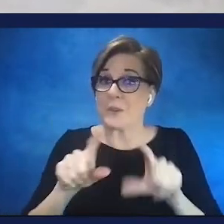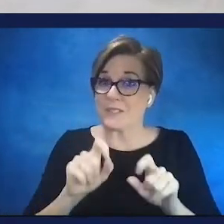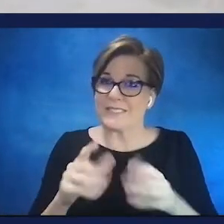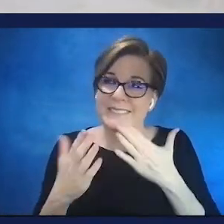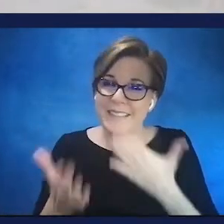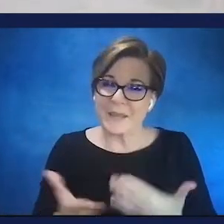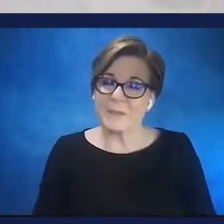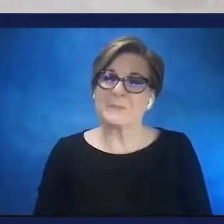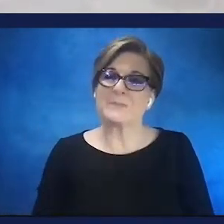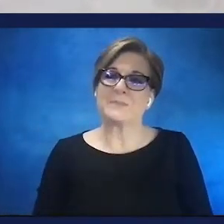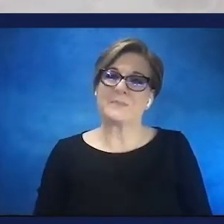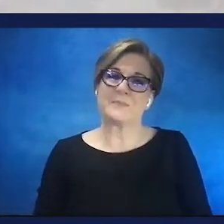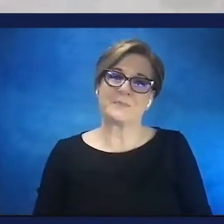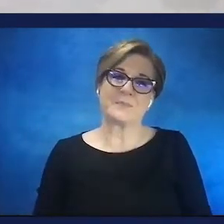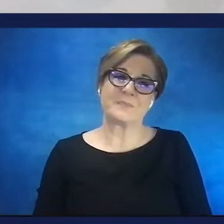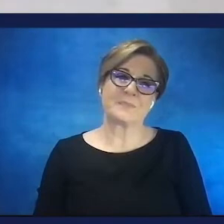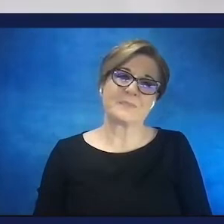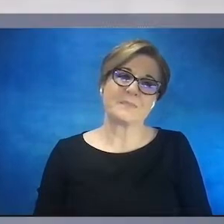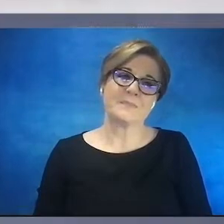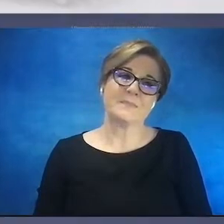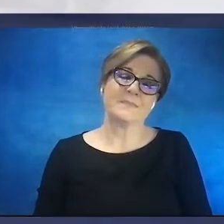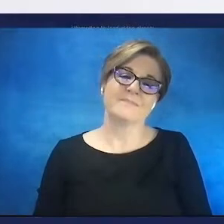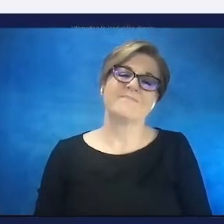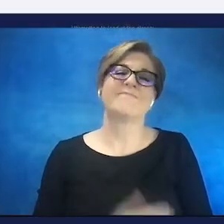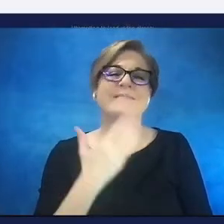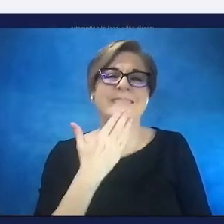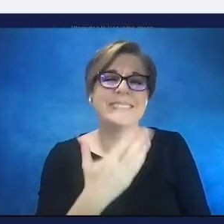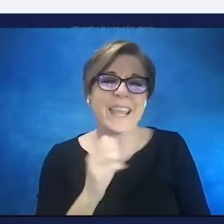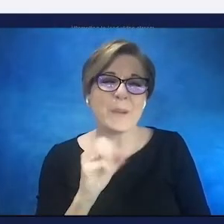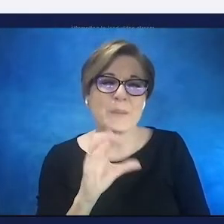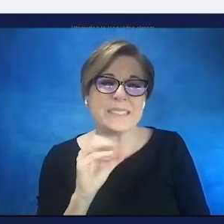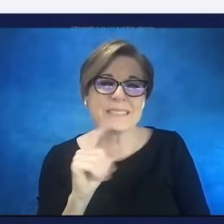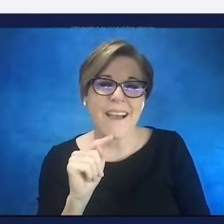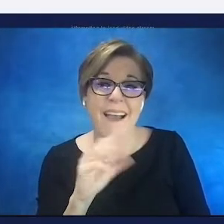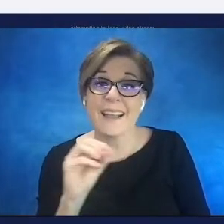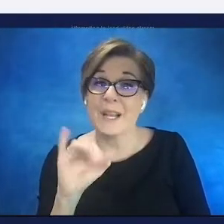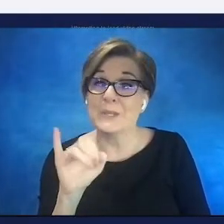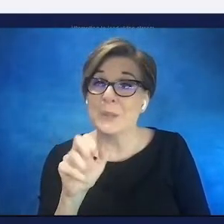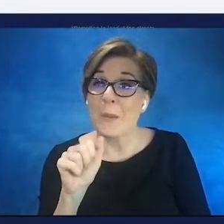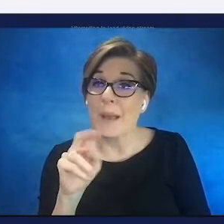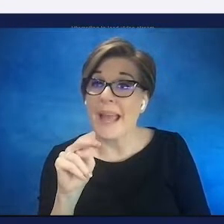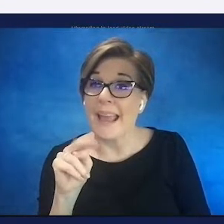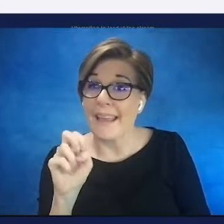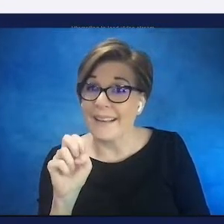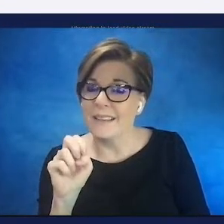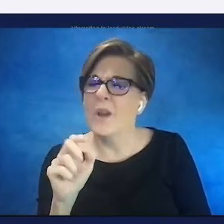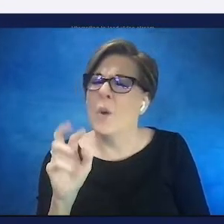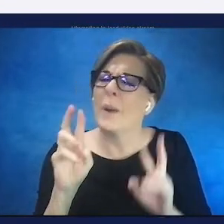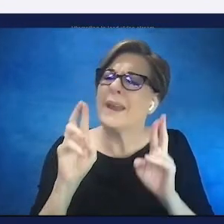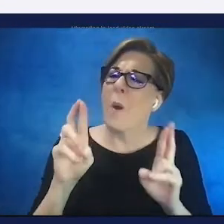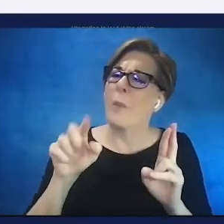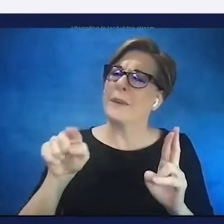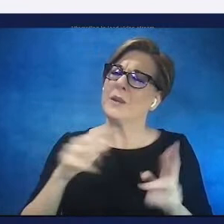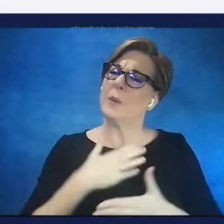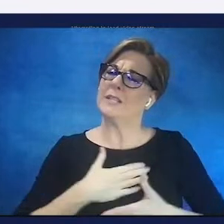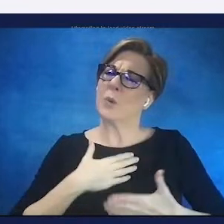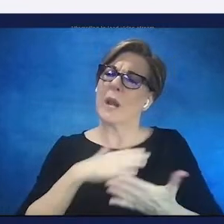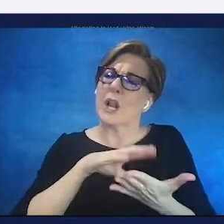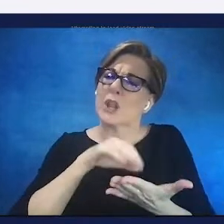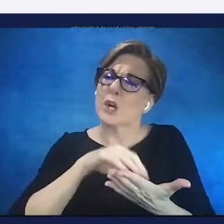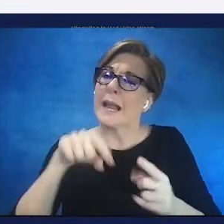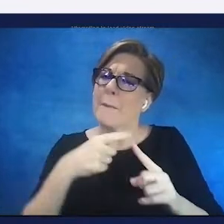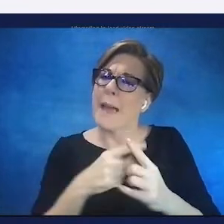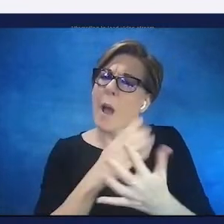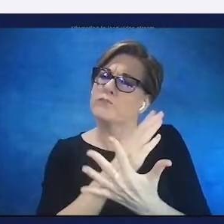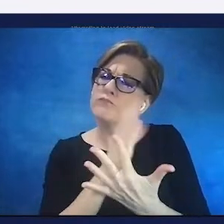your questions. Thank you. Well, thank you, Scott and Joanne. And we hope you would enjoy knowing more about the